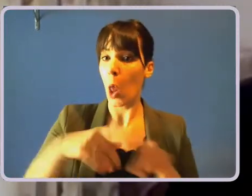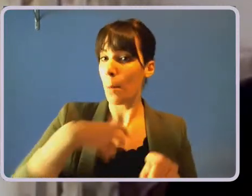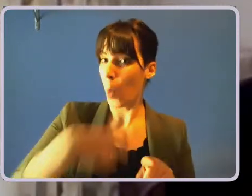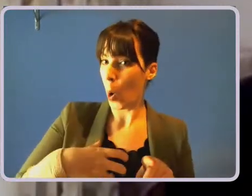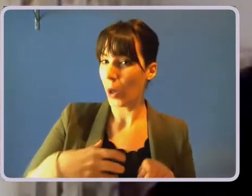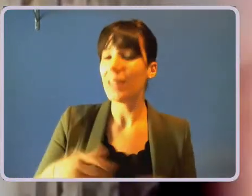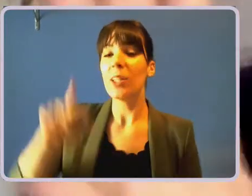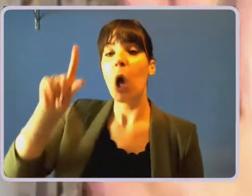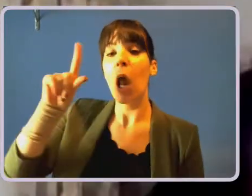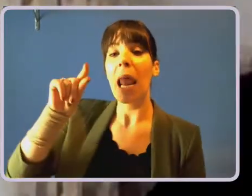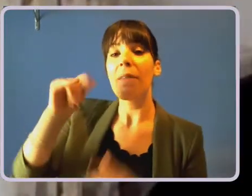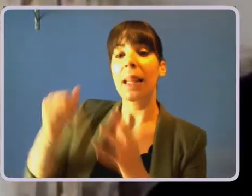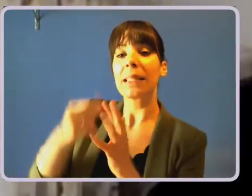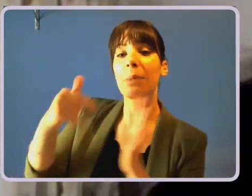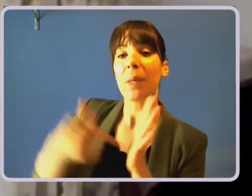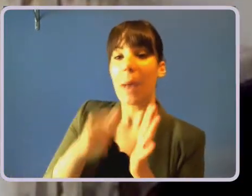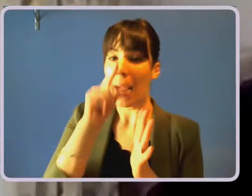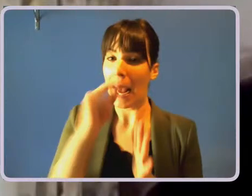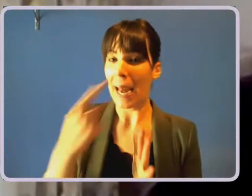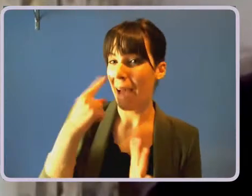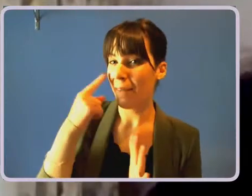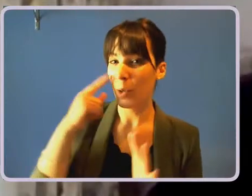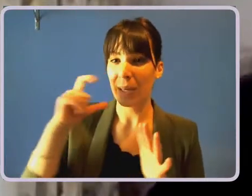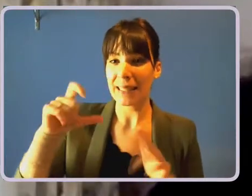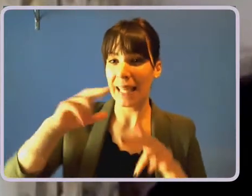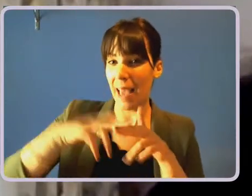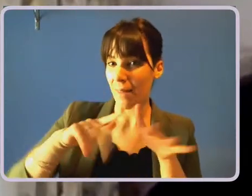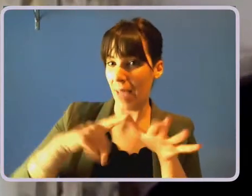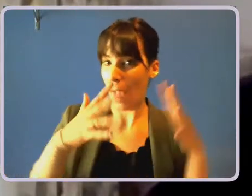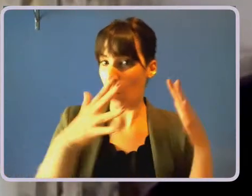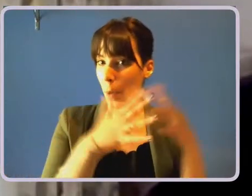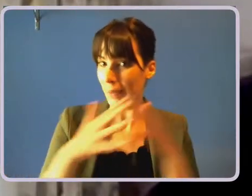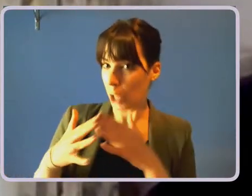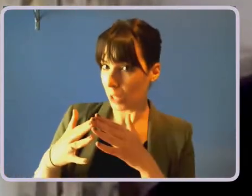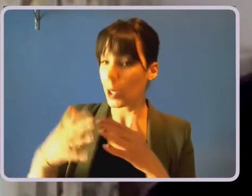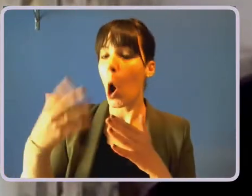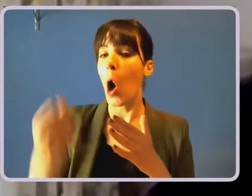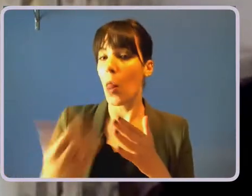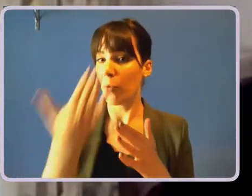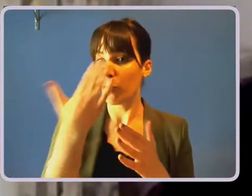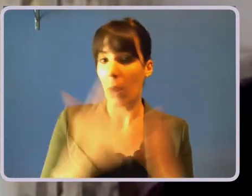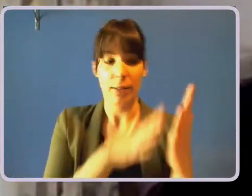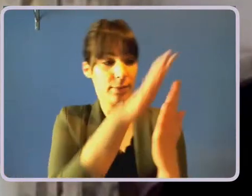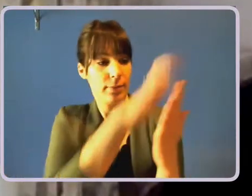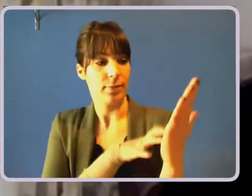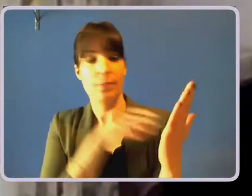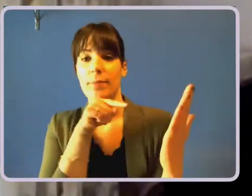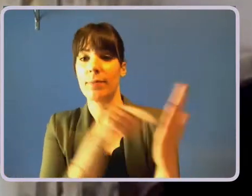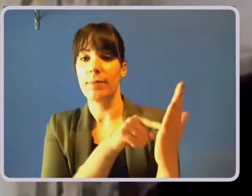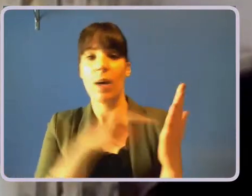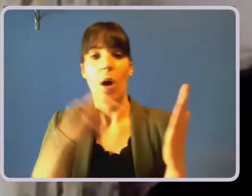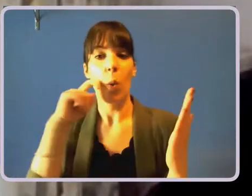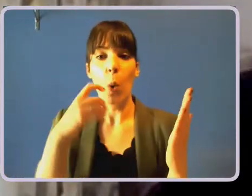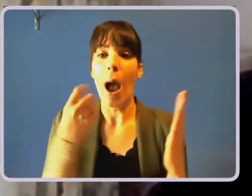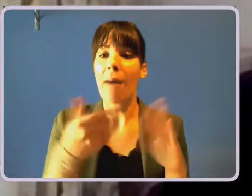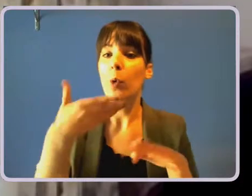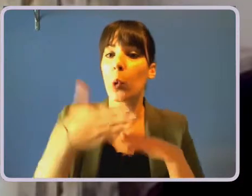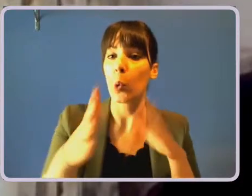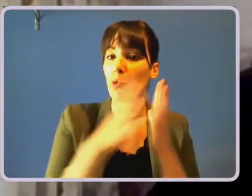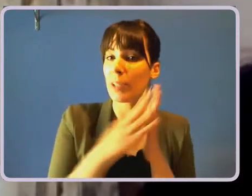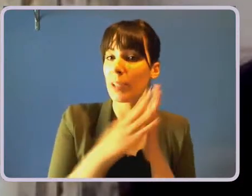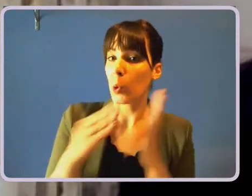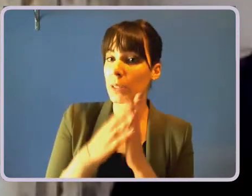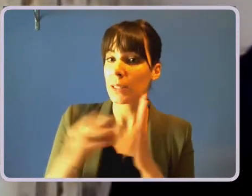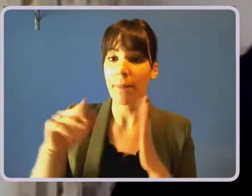CFA's website. It'll be on the front page to link to some of the new resources for workers who work in this space